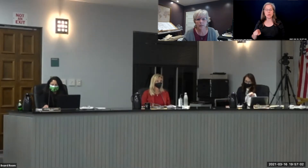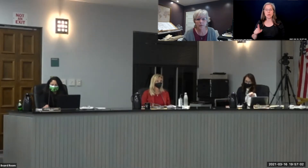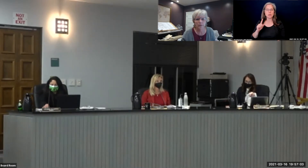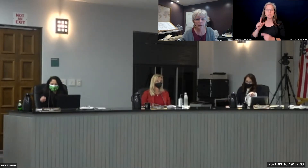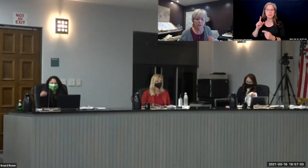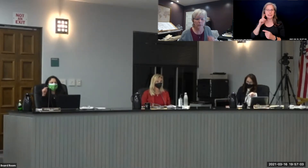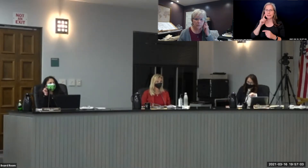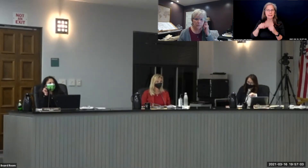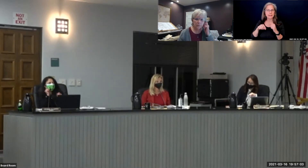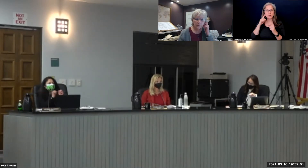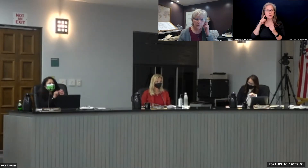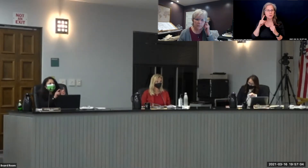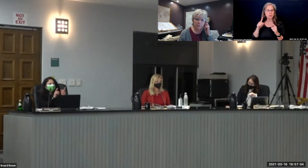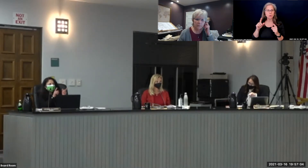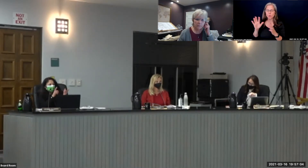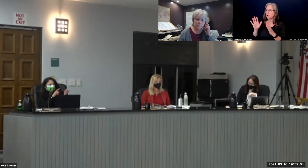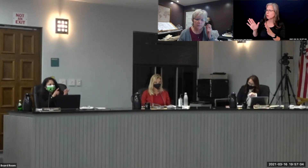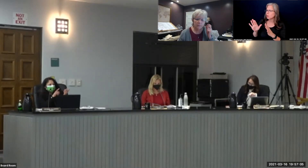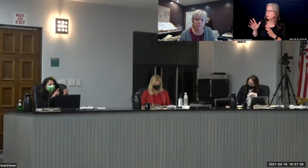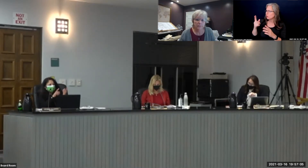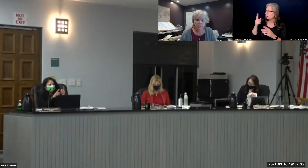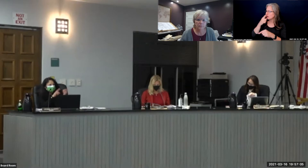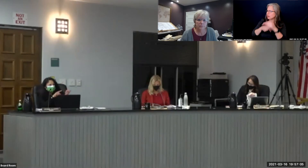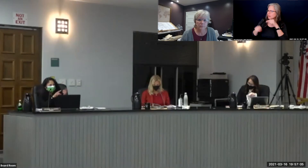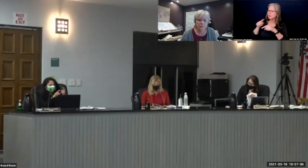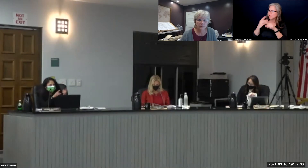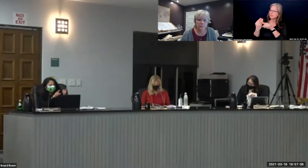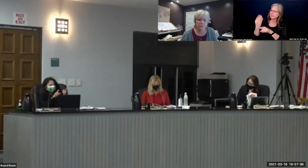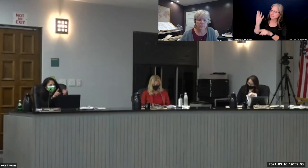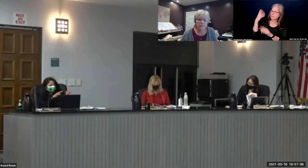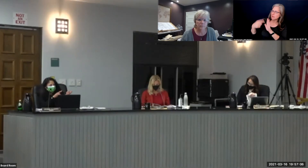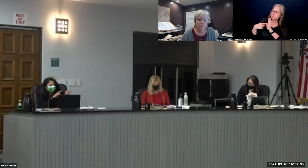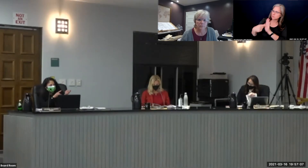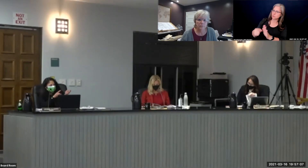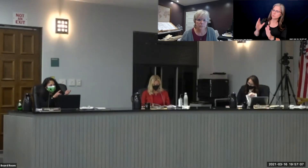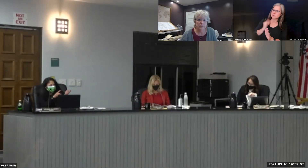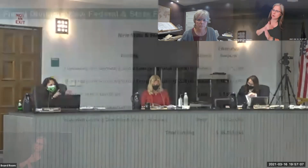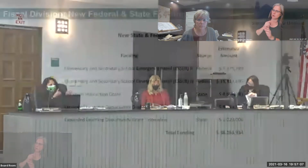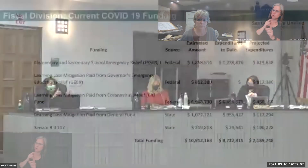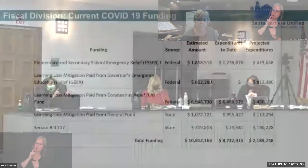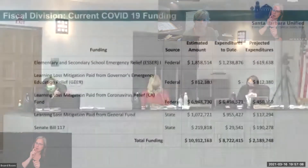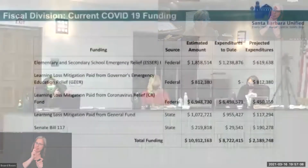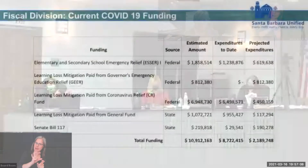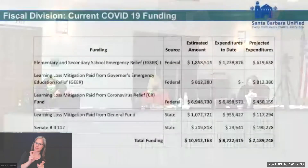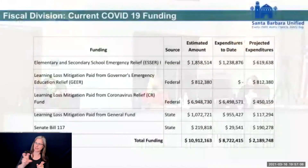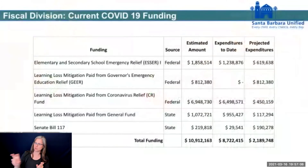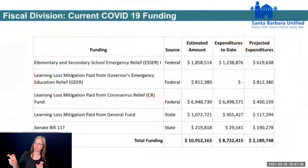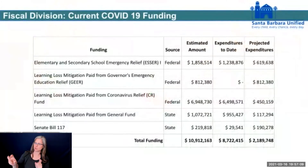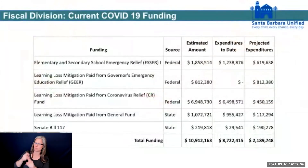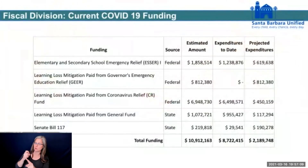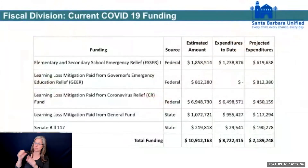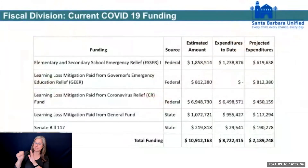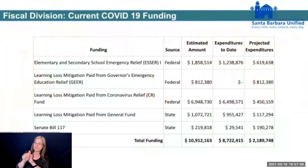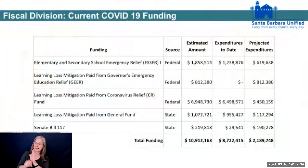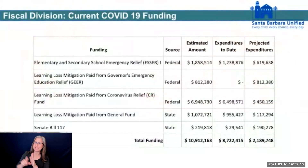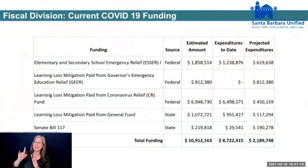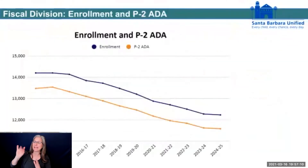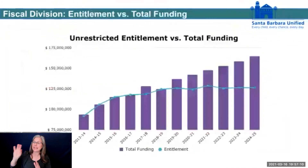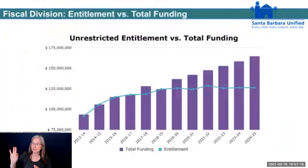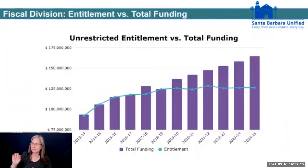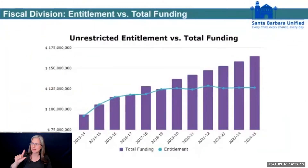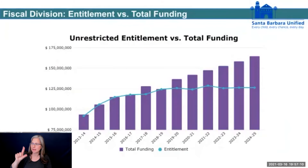We can't hear. Would you bring back the slide where it shows our allocation from the state if we were LCFF